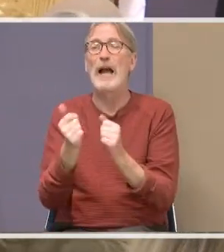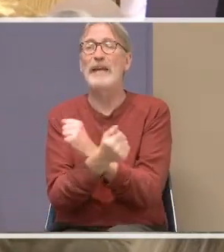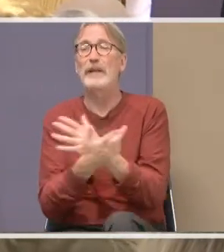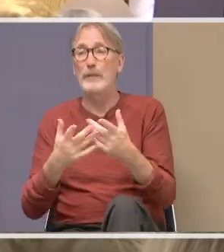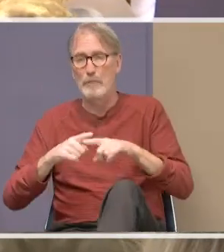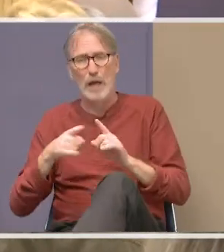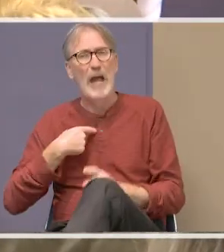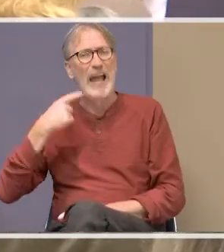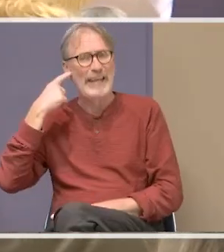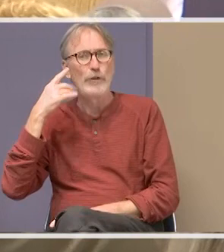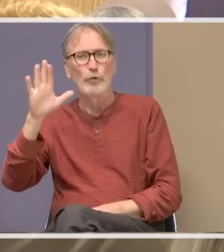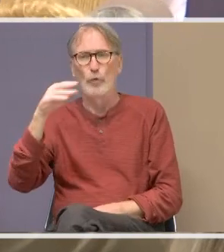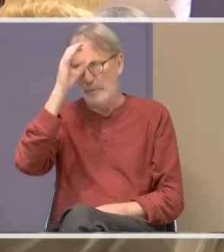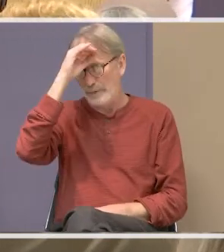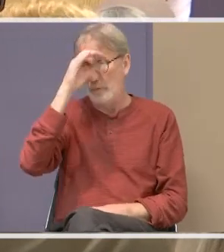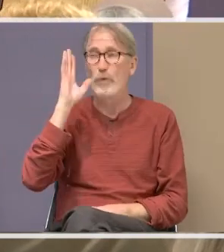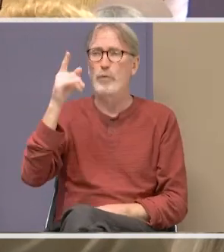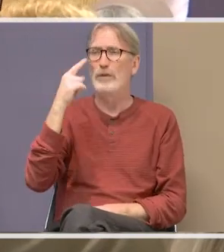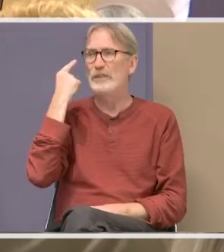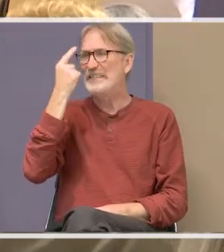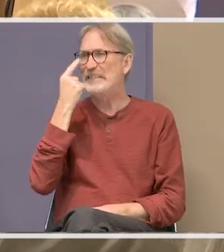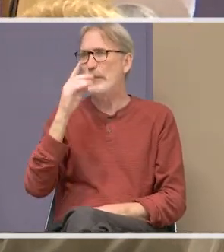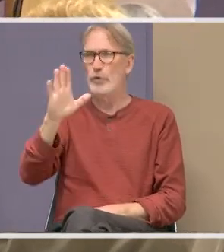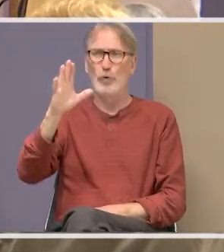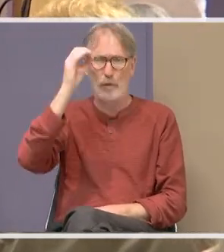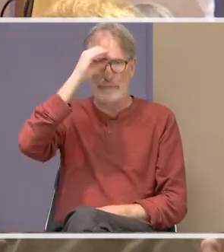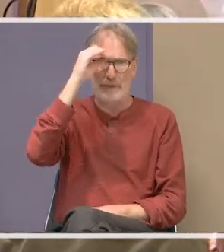but I hear you, and we're going to take that into consideration.